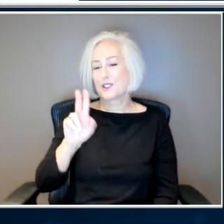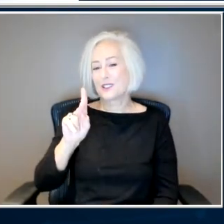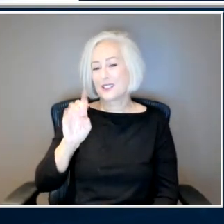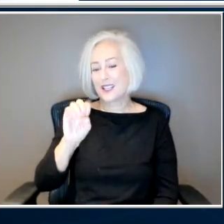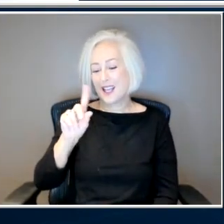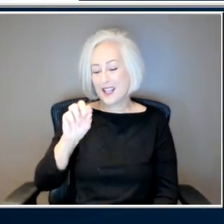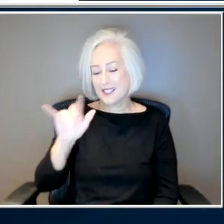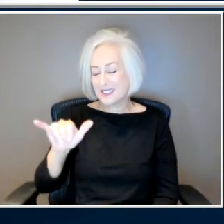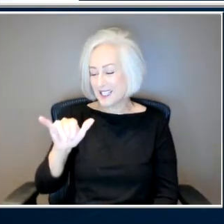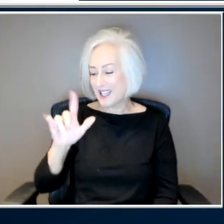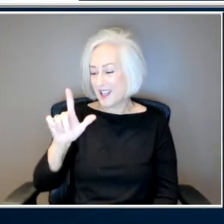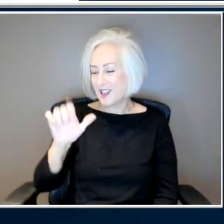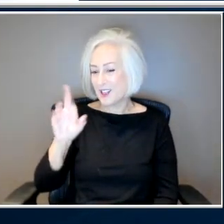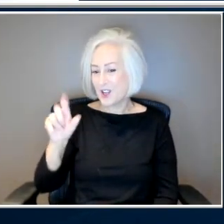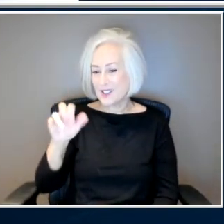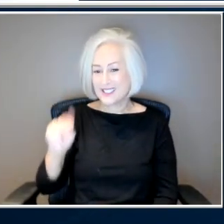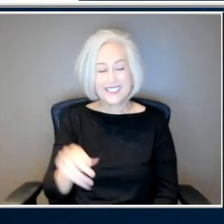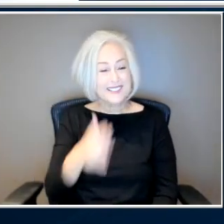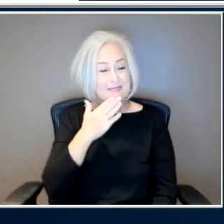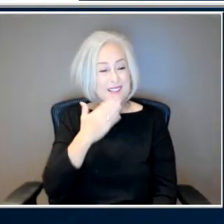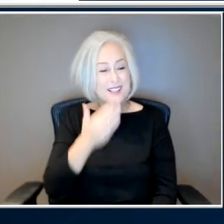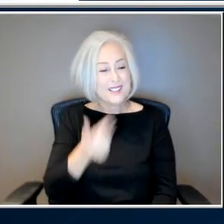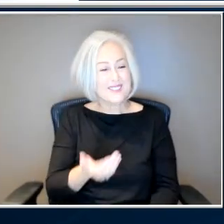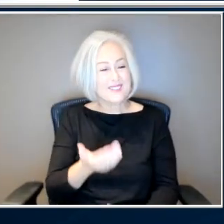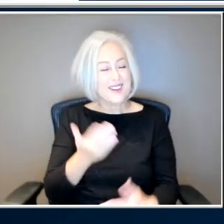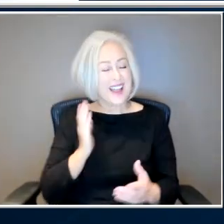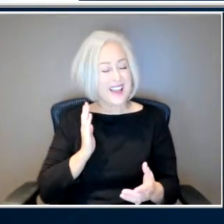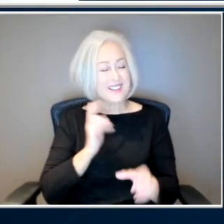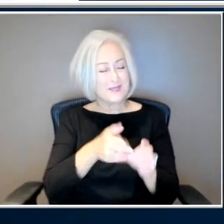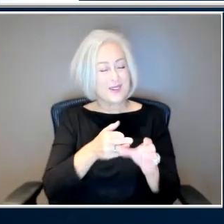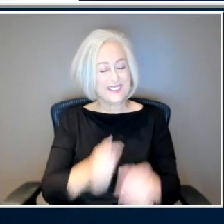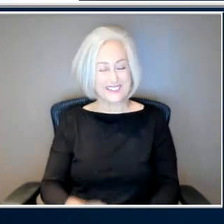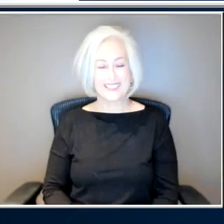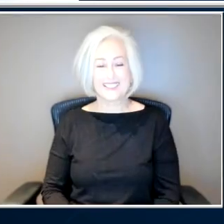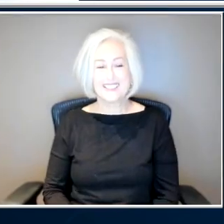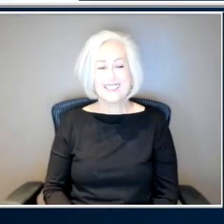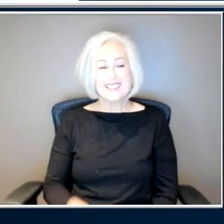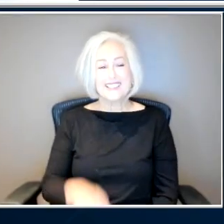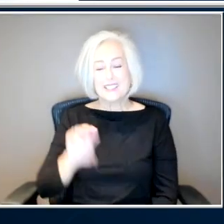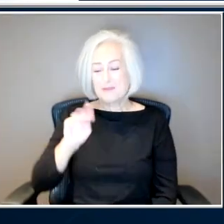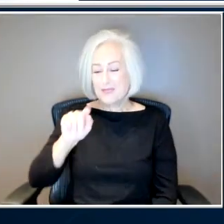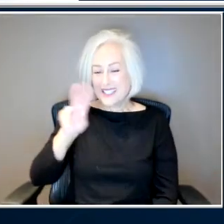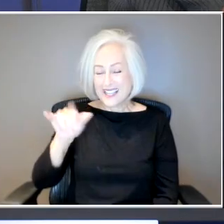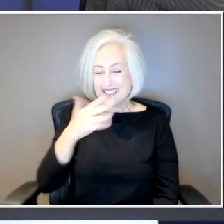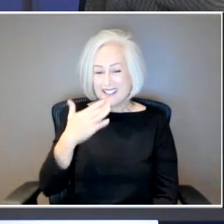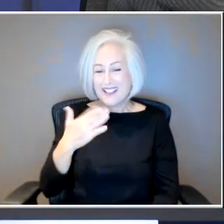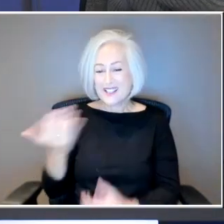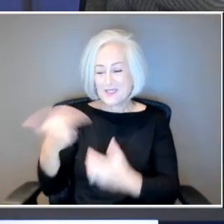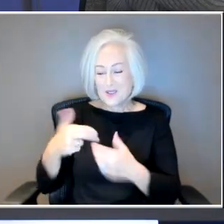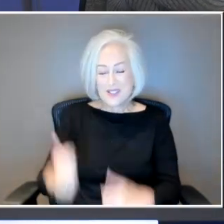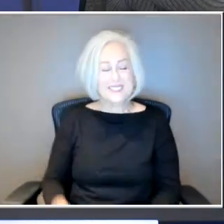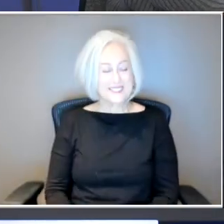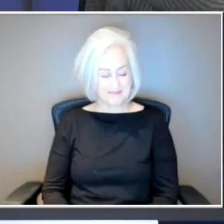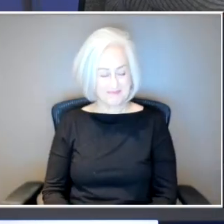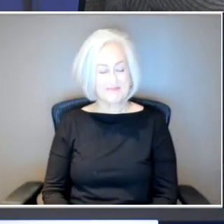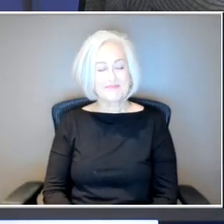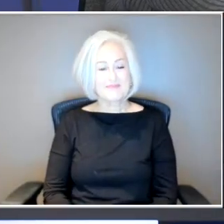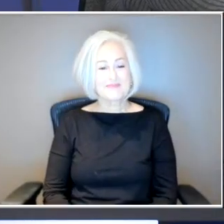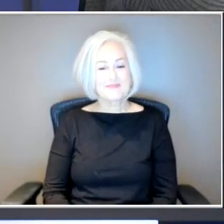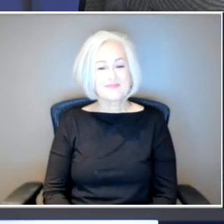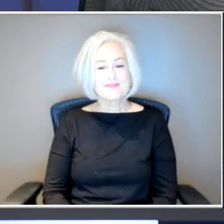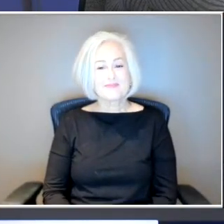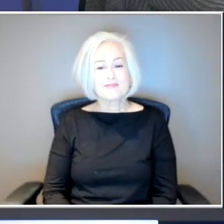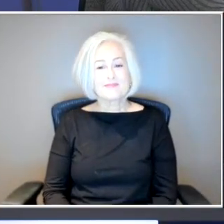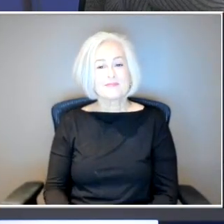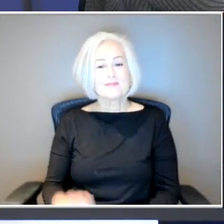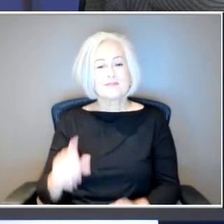Good morning. Thanks for having us. Good to have you. Mackenzie, nice to have you as well. Thank you for having me. So tell us how long it's been since this double